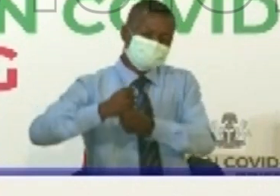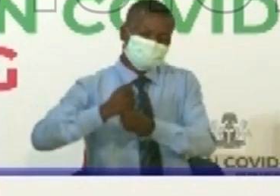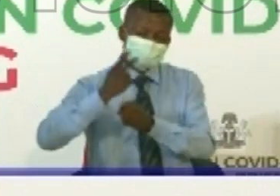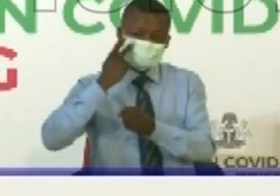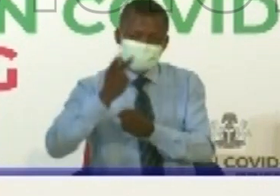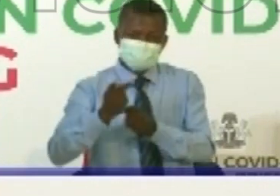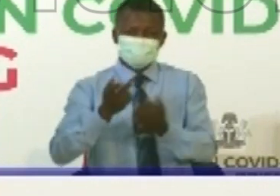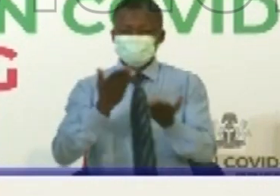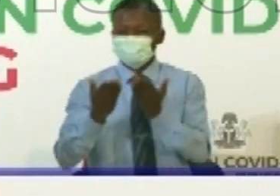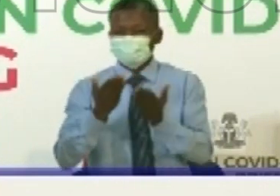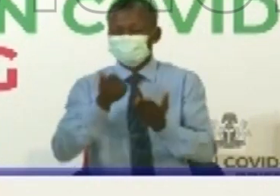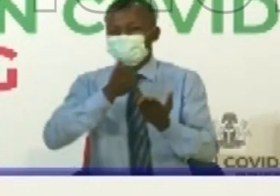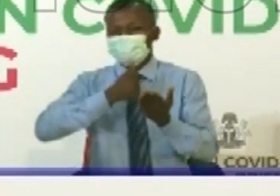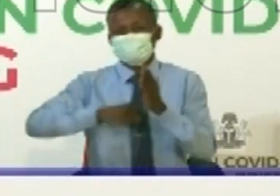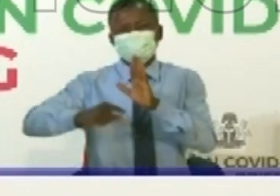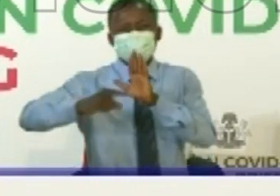side effects will manifest.